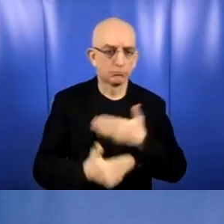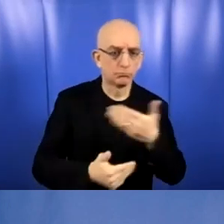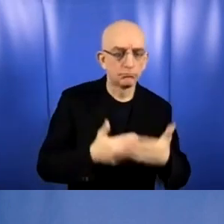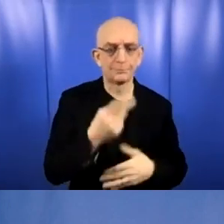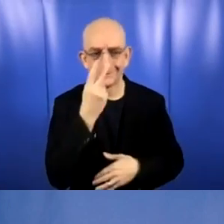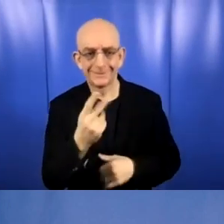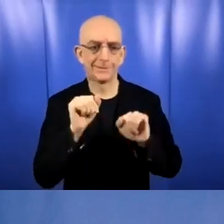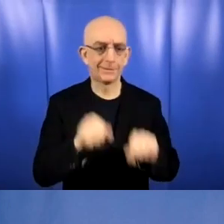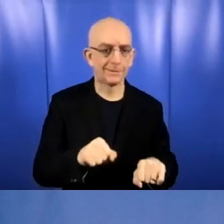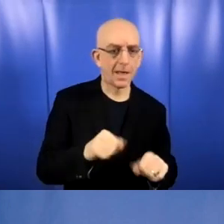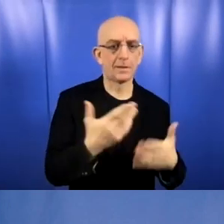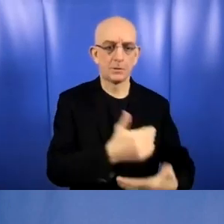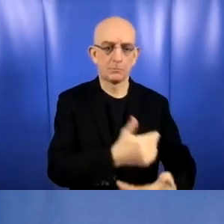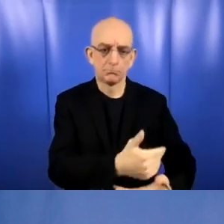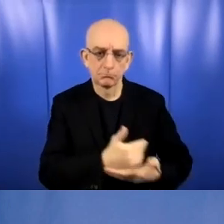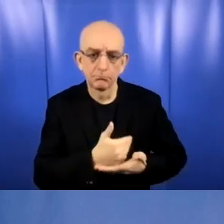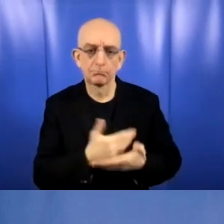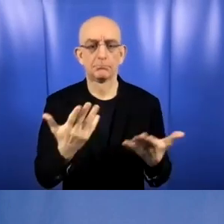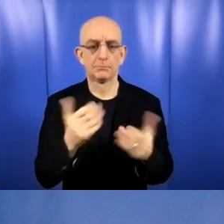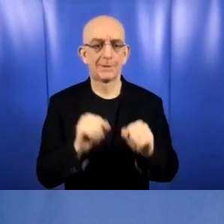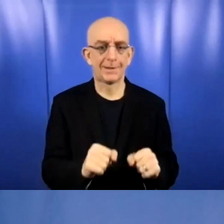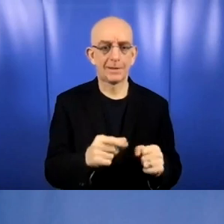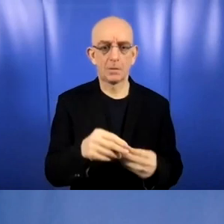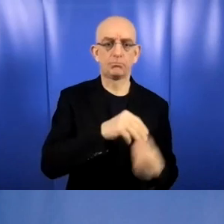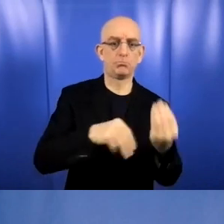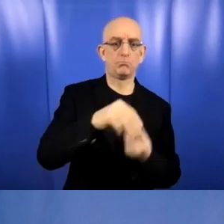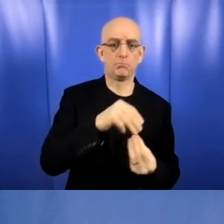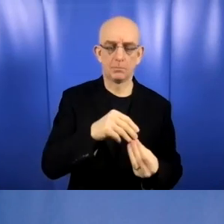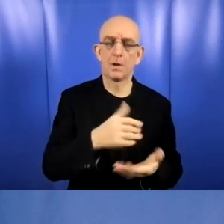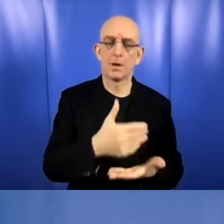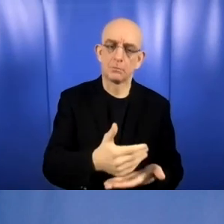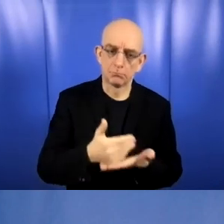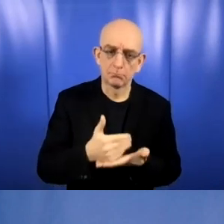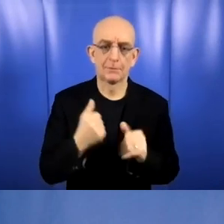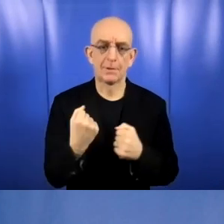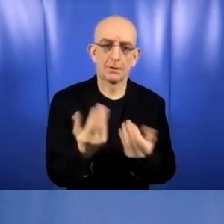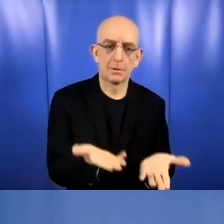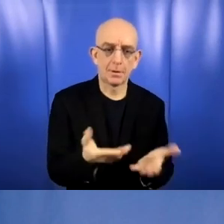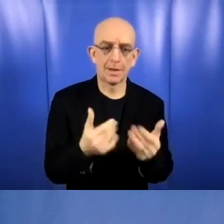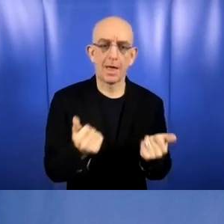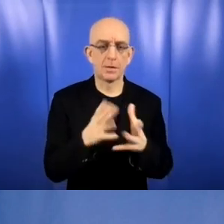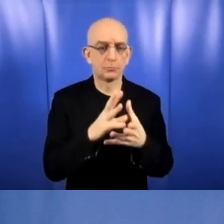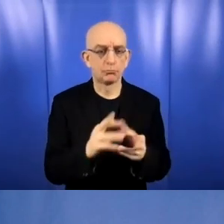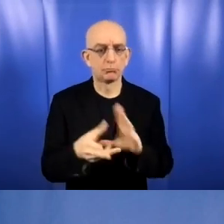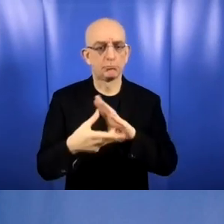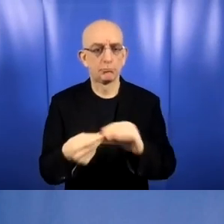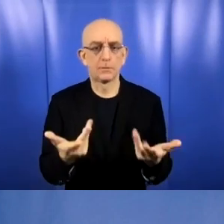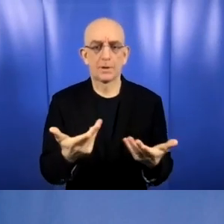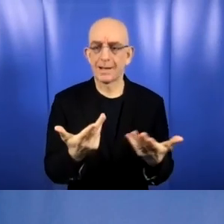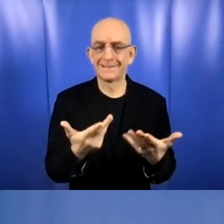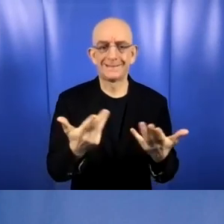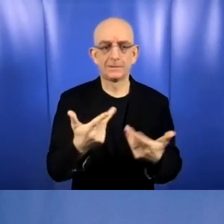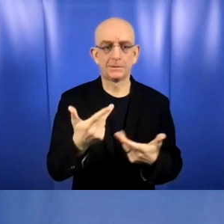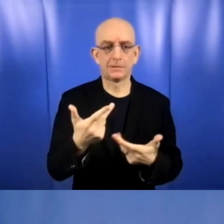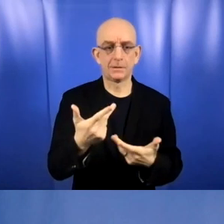Compact remember the firm attitude of states that it should create no new obligations. That's understandable when